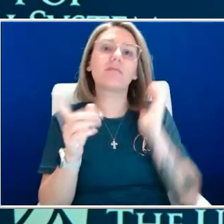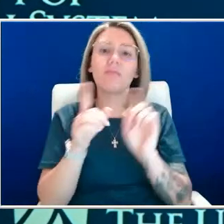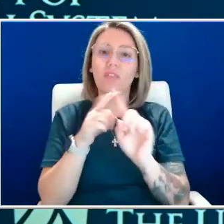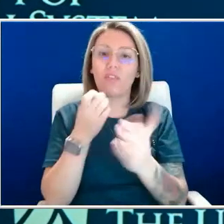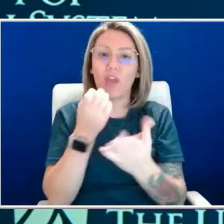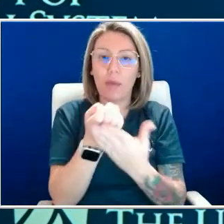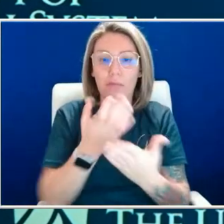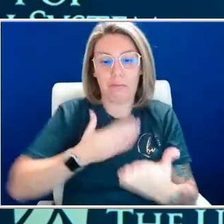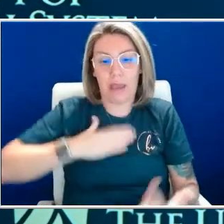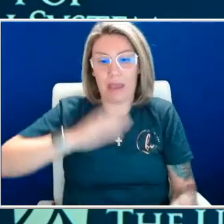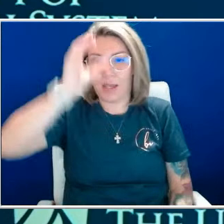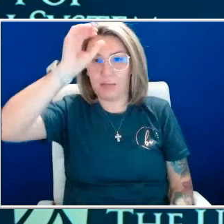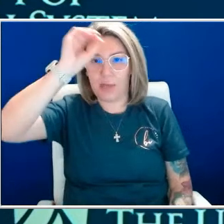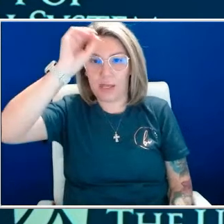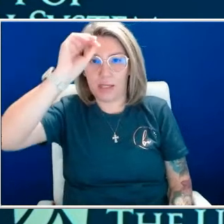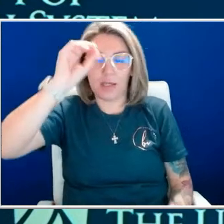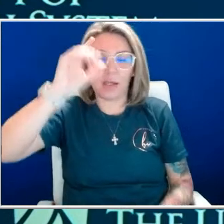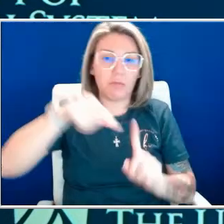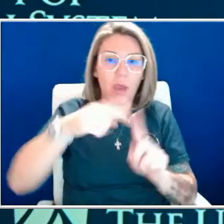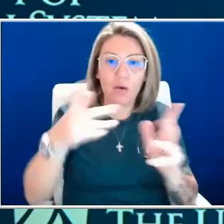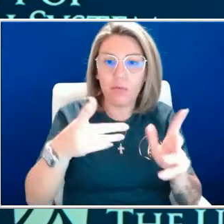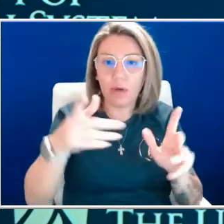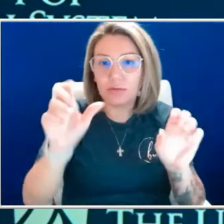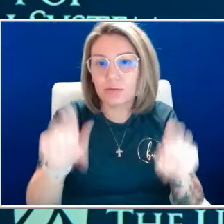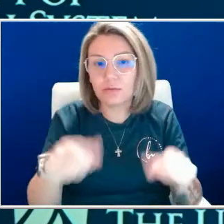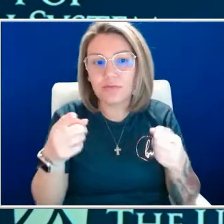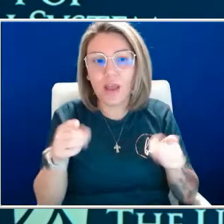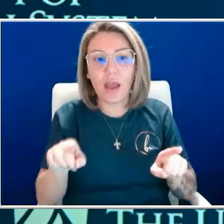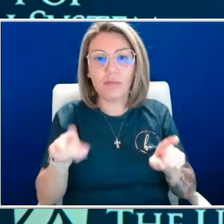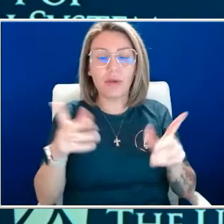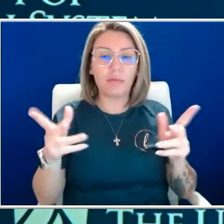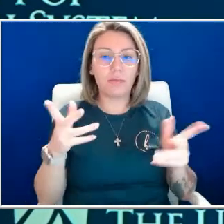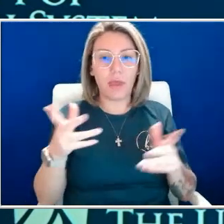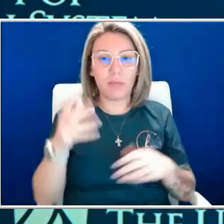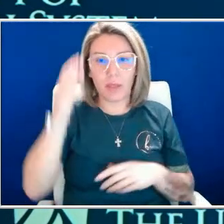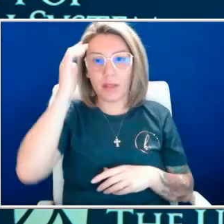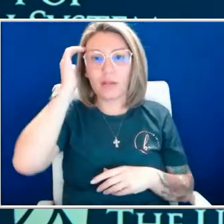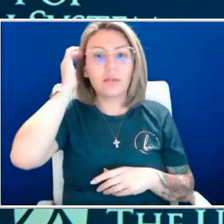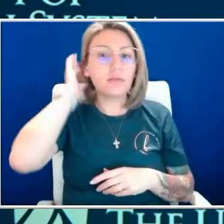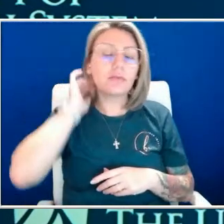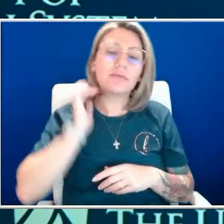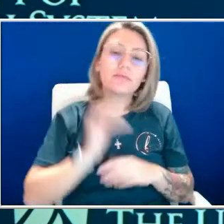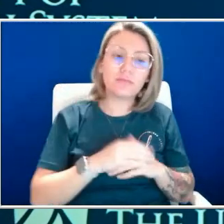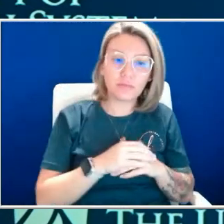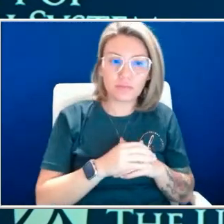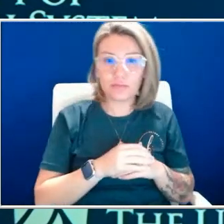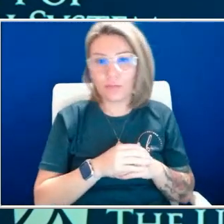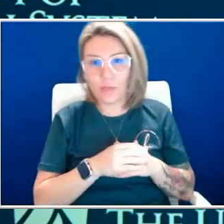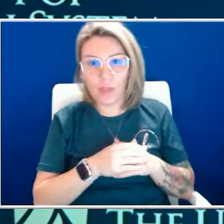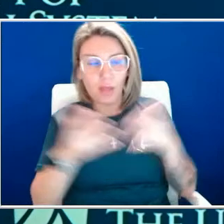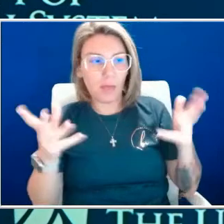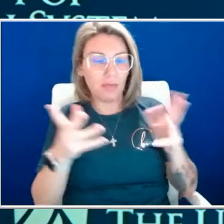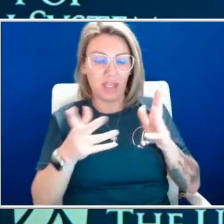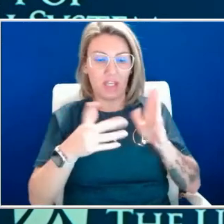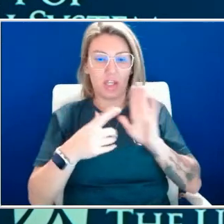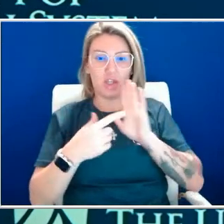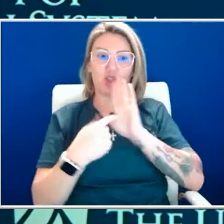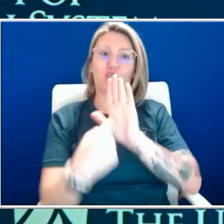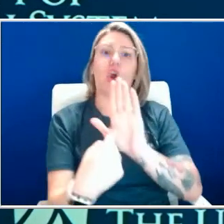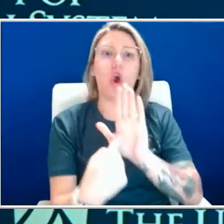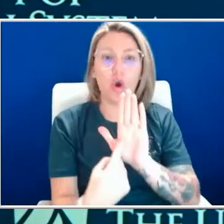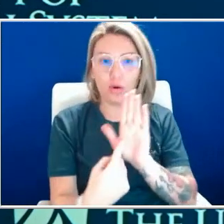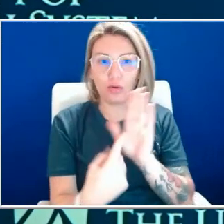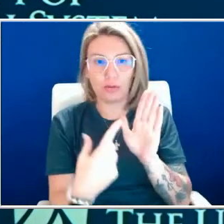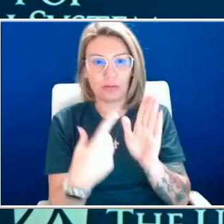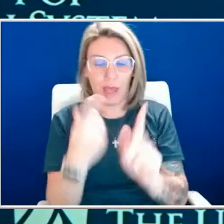about, what this could have been is that it might have, could have, unmasked her heart failure. It could have been that second hit that made